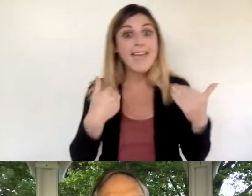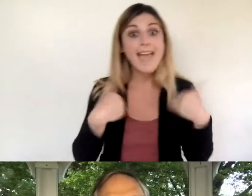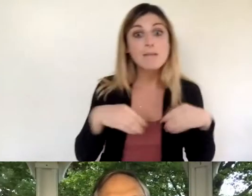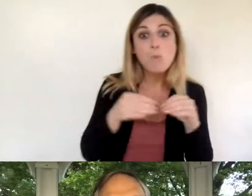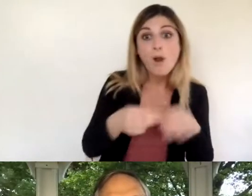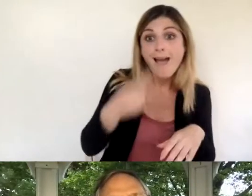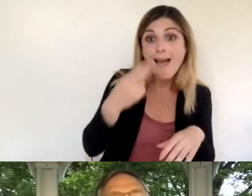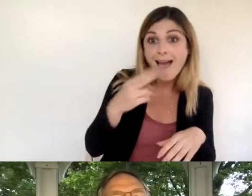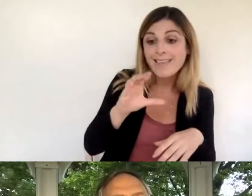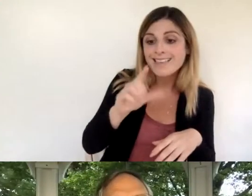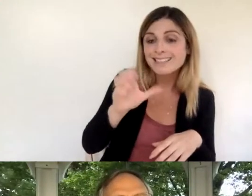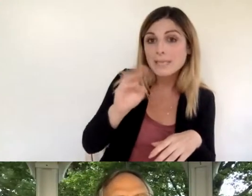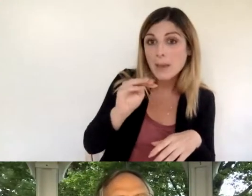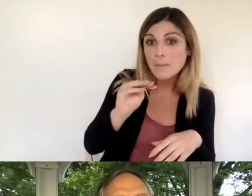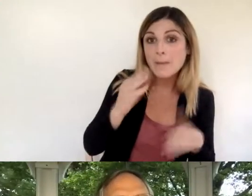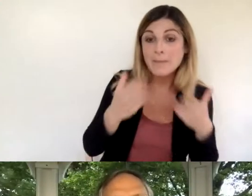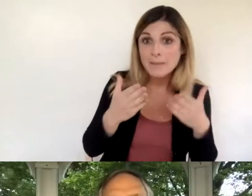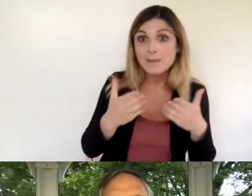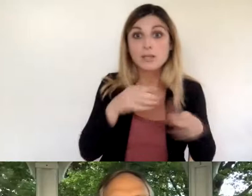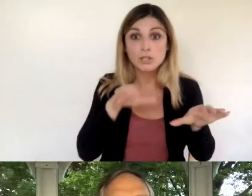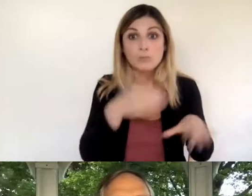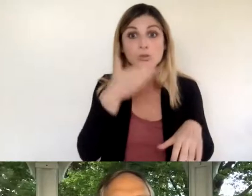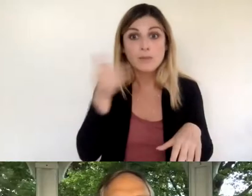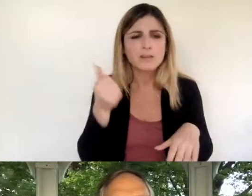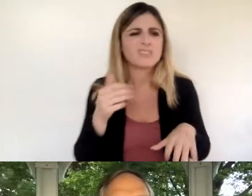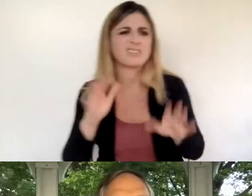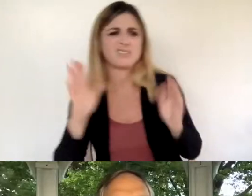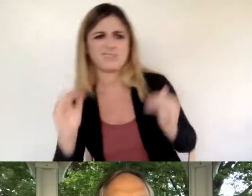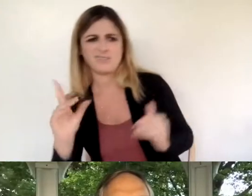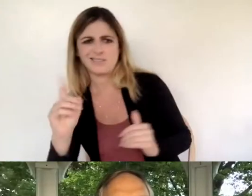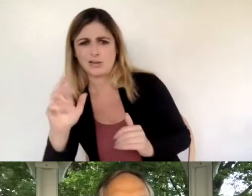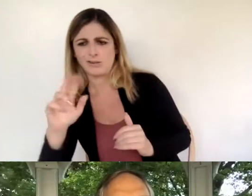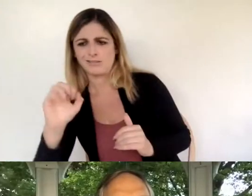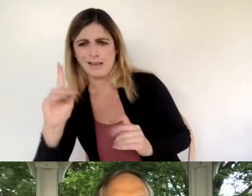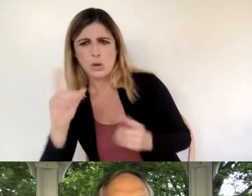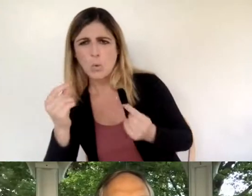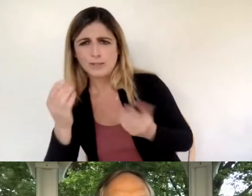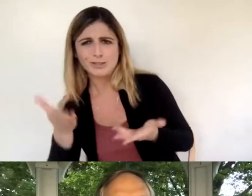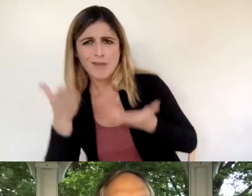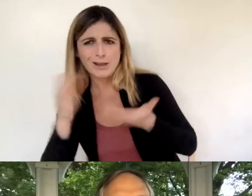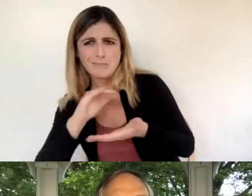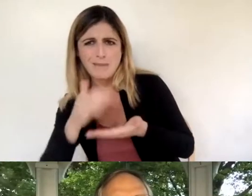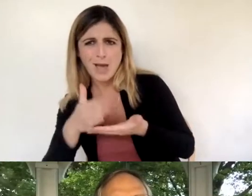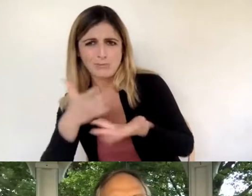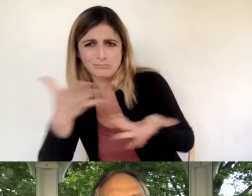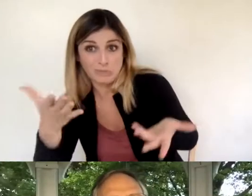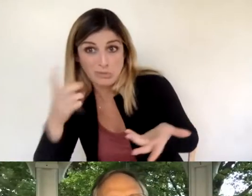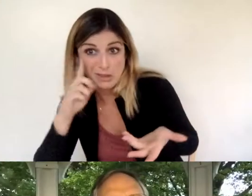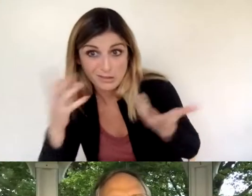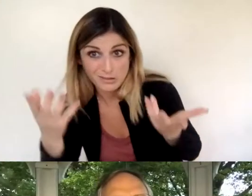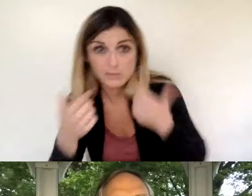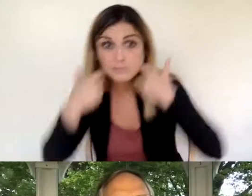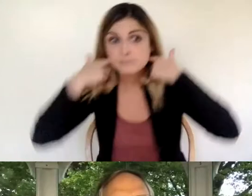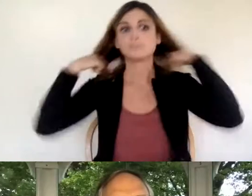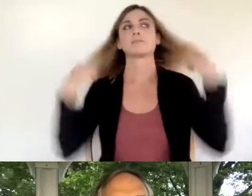they would do better. I see. So what is the recommended amount in your mind? Well, so you